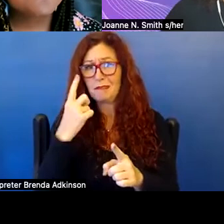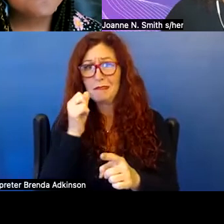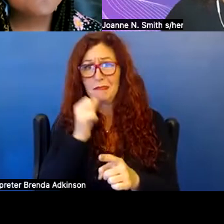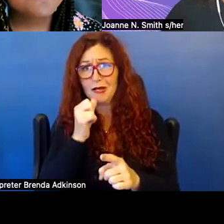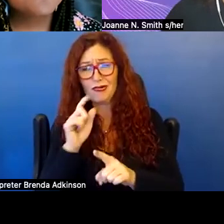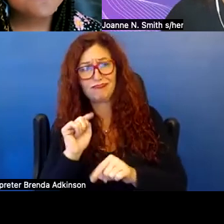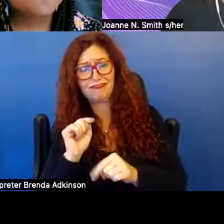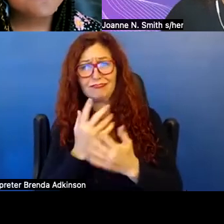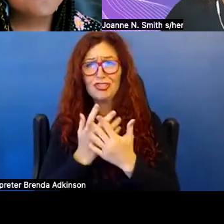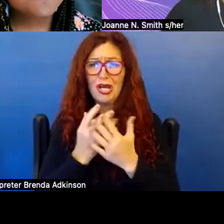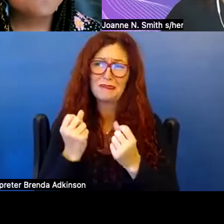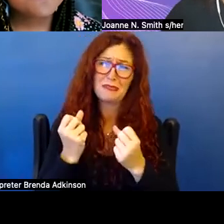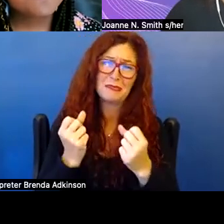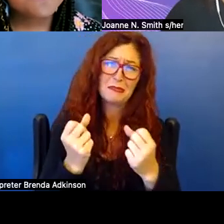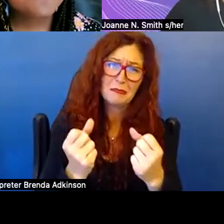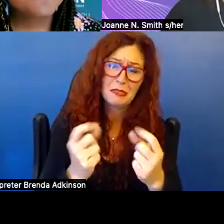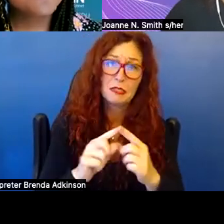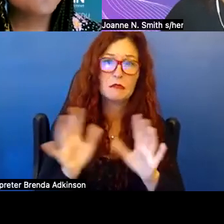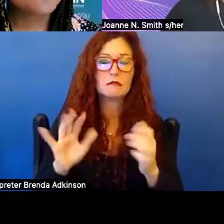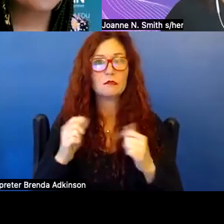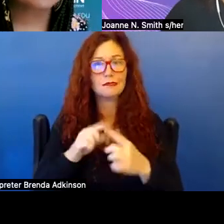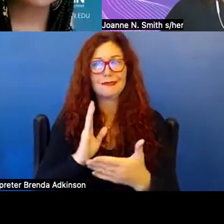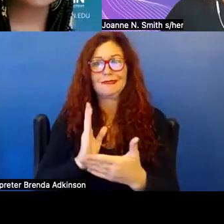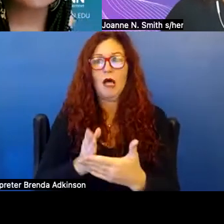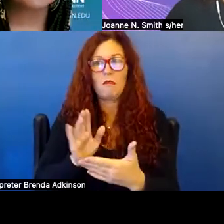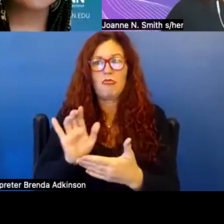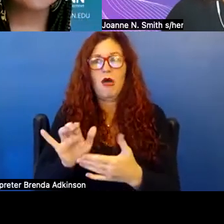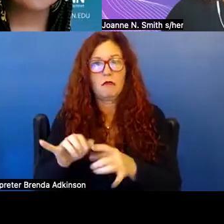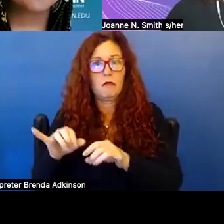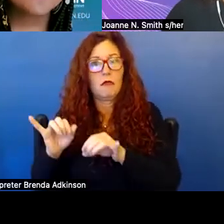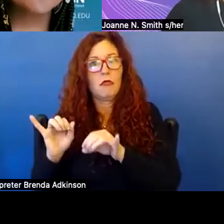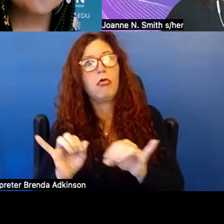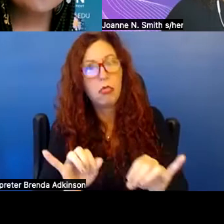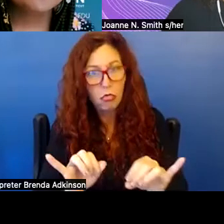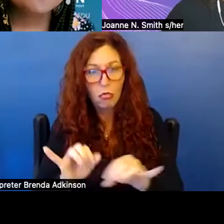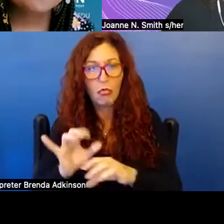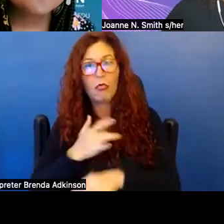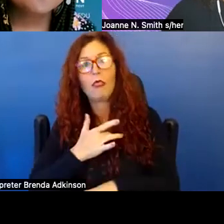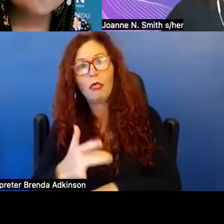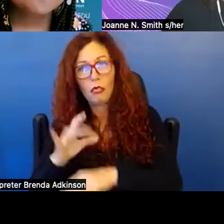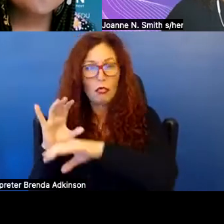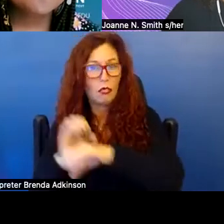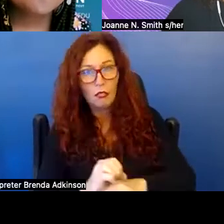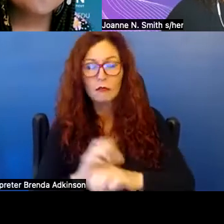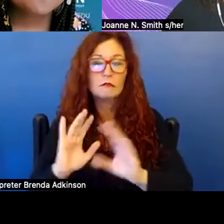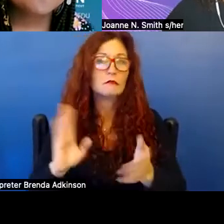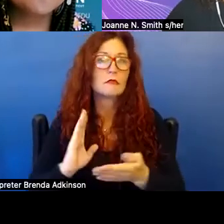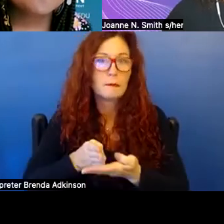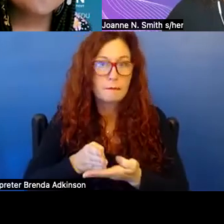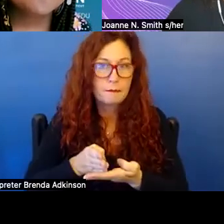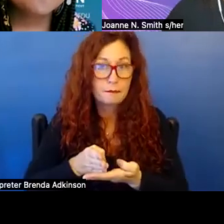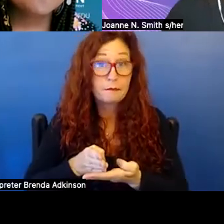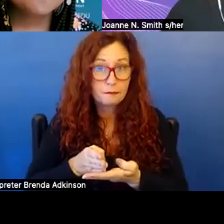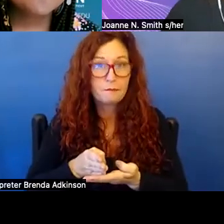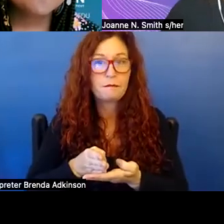young people, and their families. And of course, interrupting gender-based violence and sexual violence. And so those three policy areas